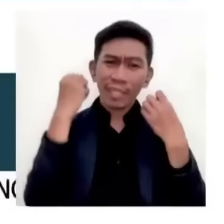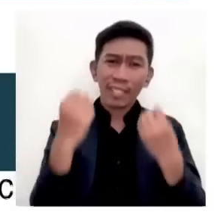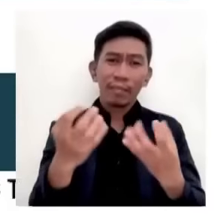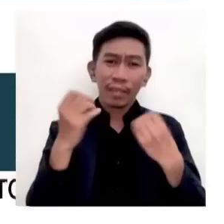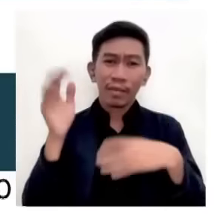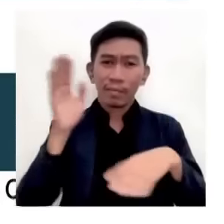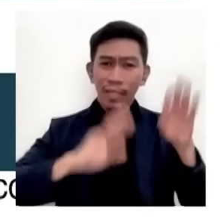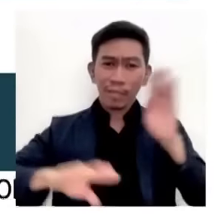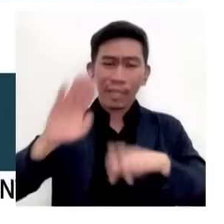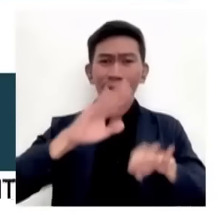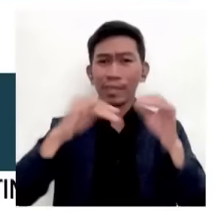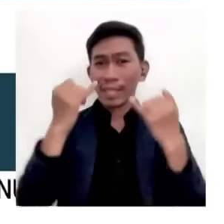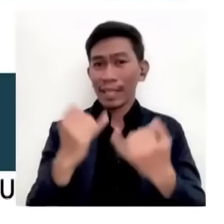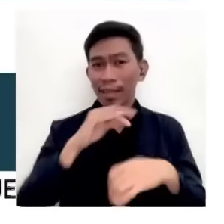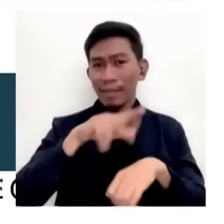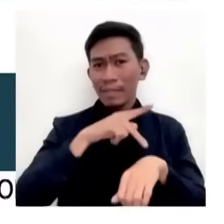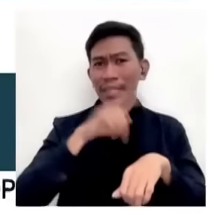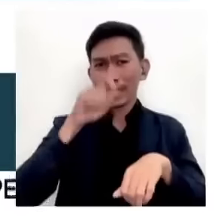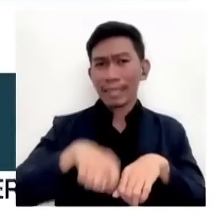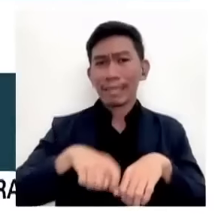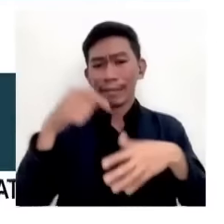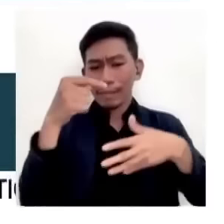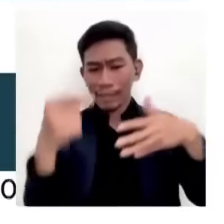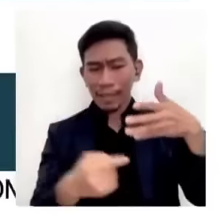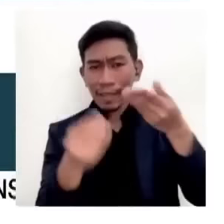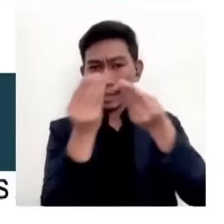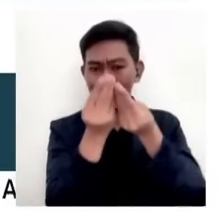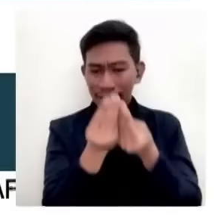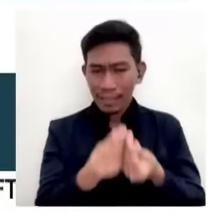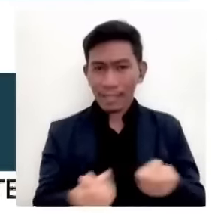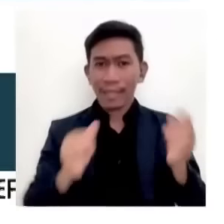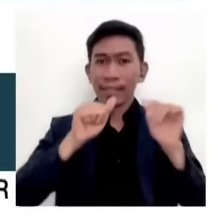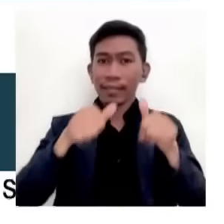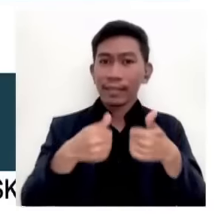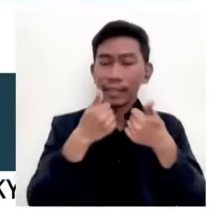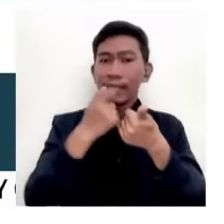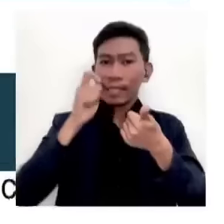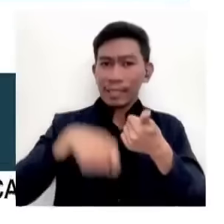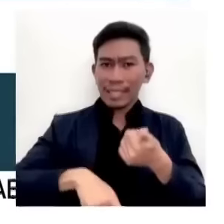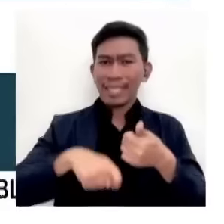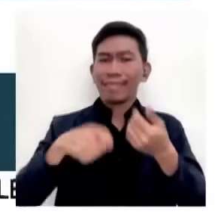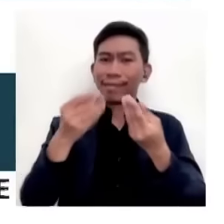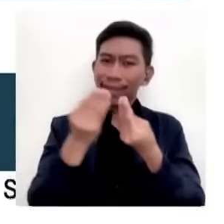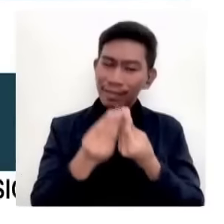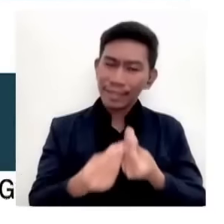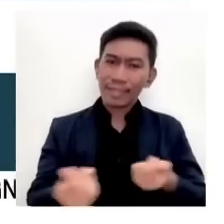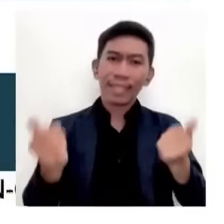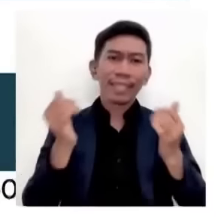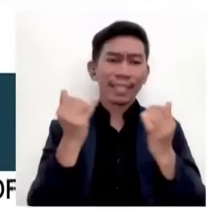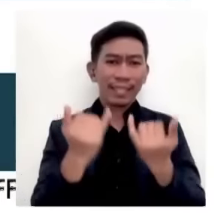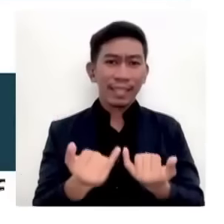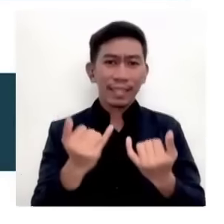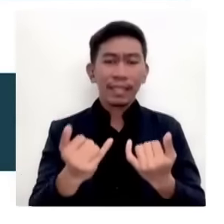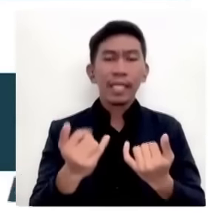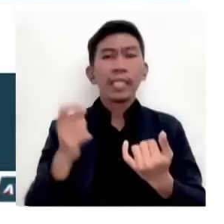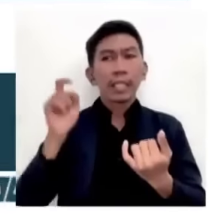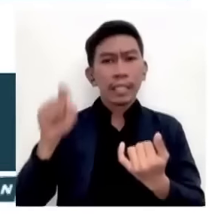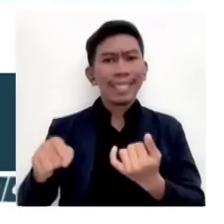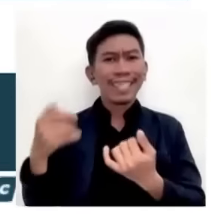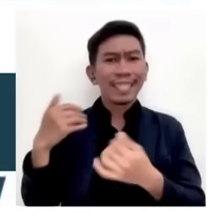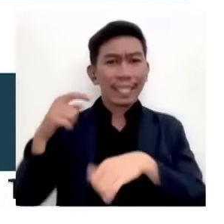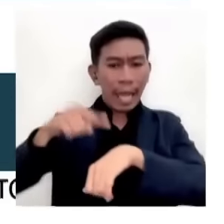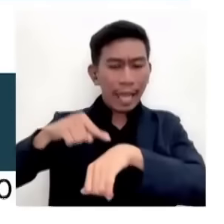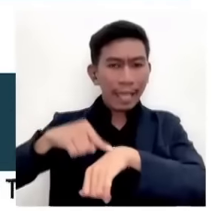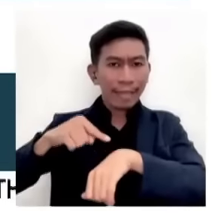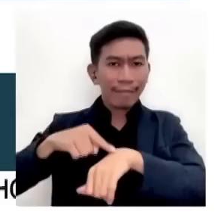that we have to address, challenges that we have to surmount at this time. And it's all about timing.